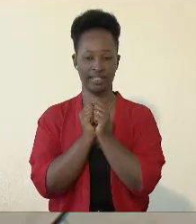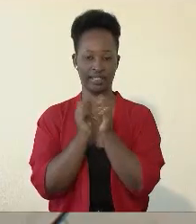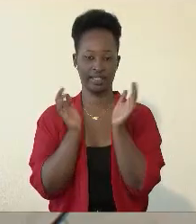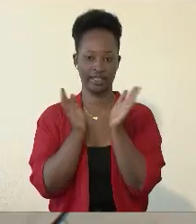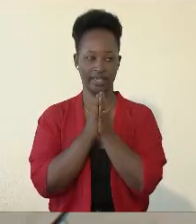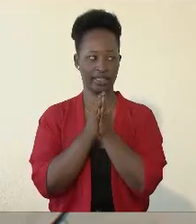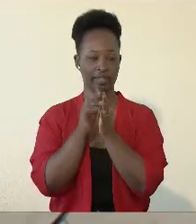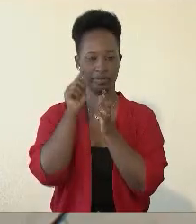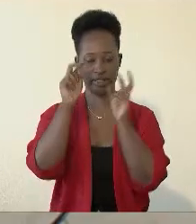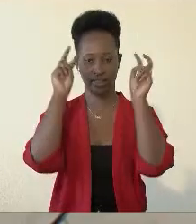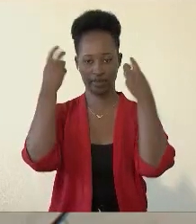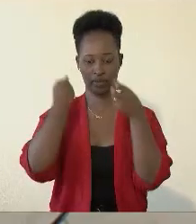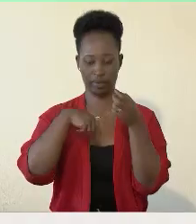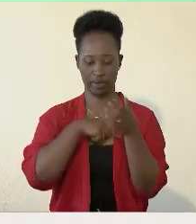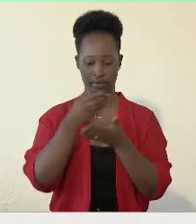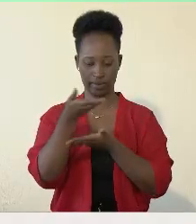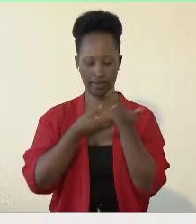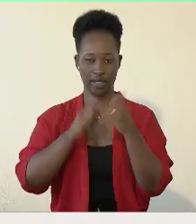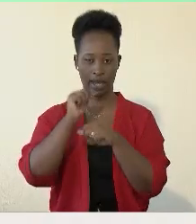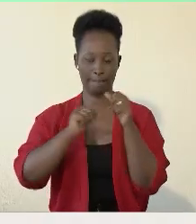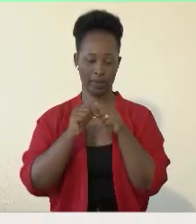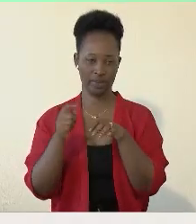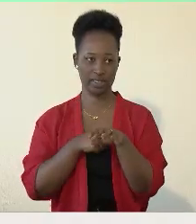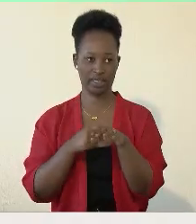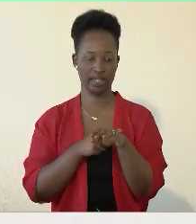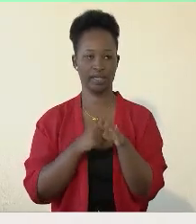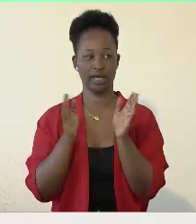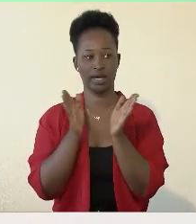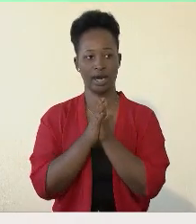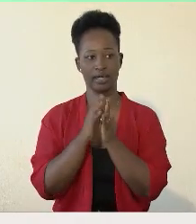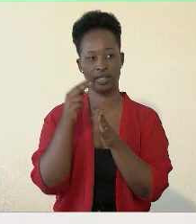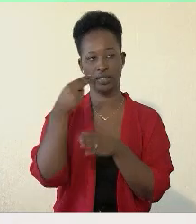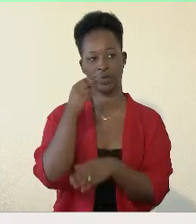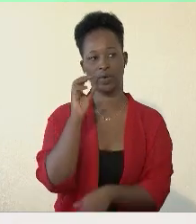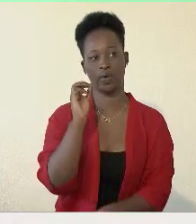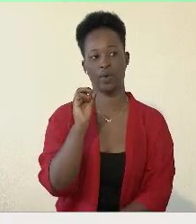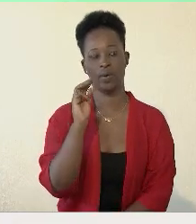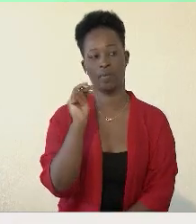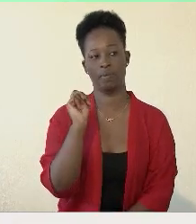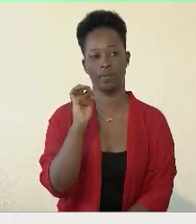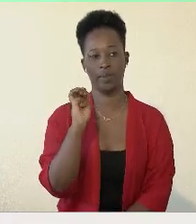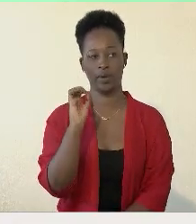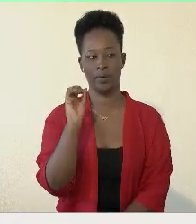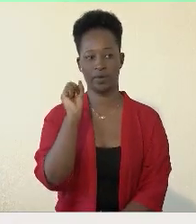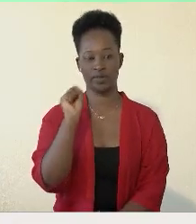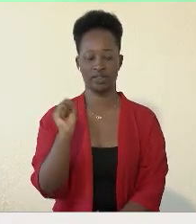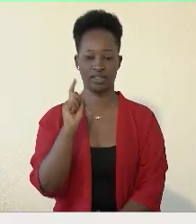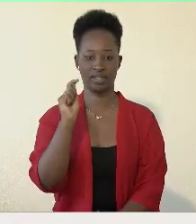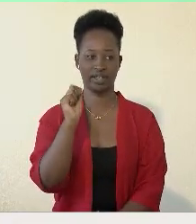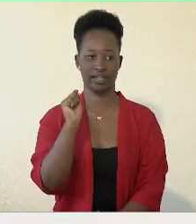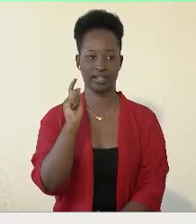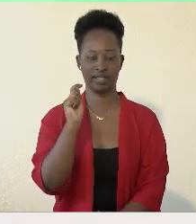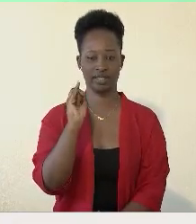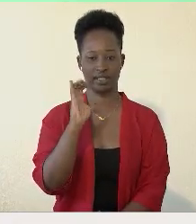that unit, we're going to discuss about the skin and homeostasis. I think you do remember we